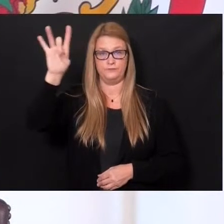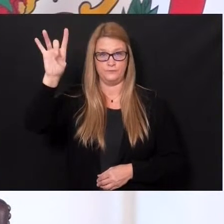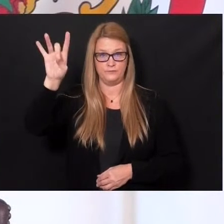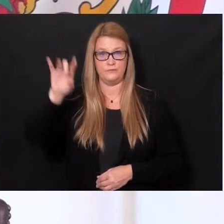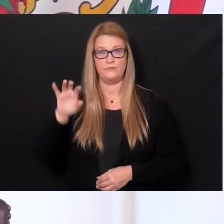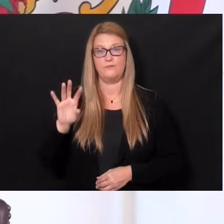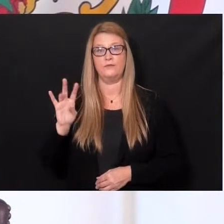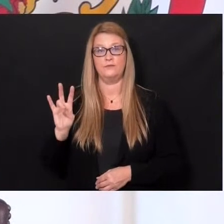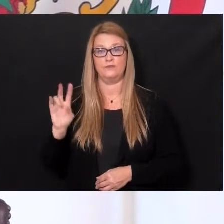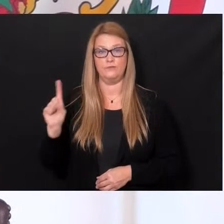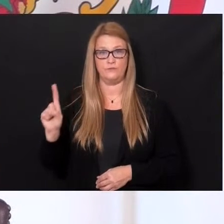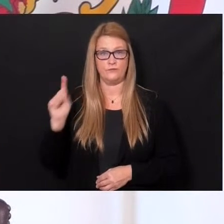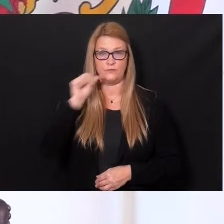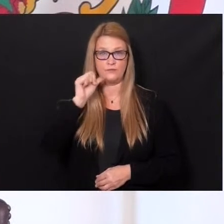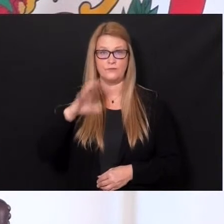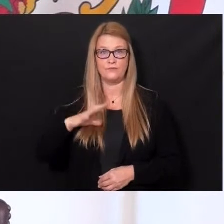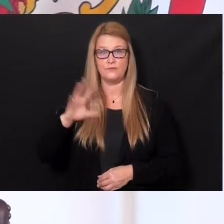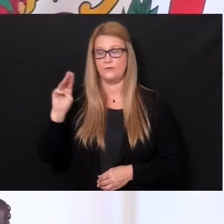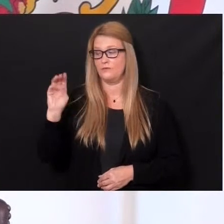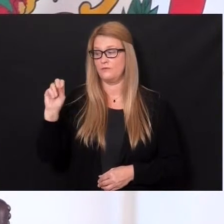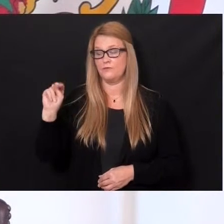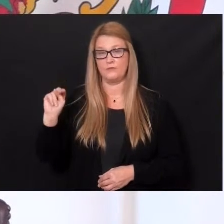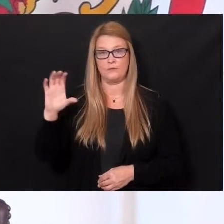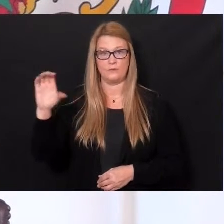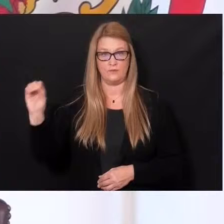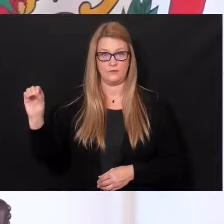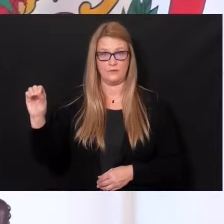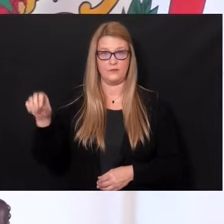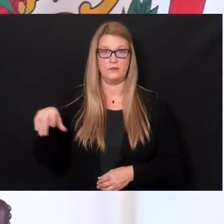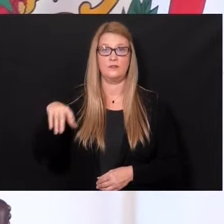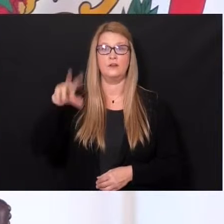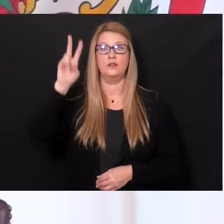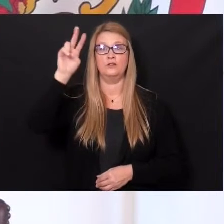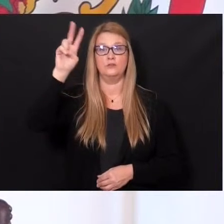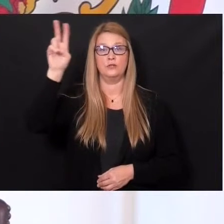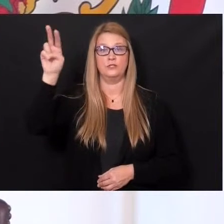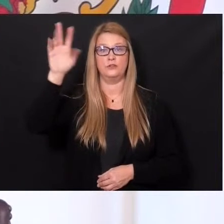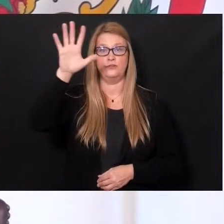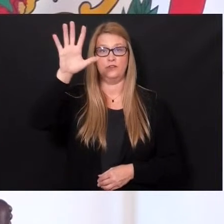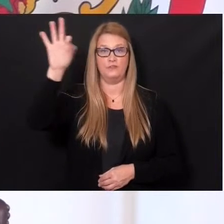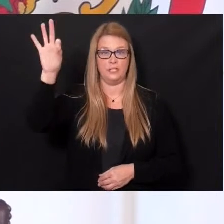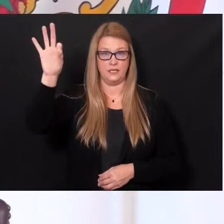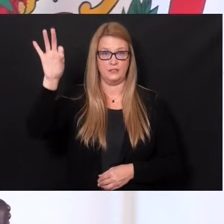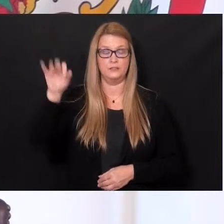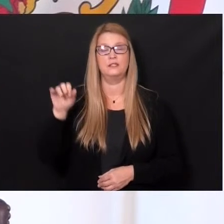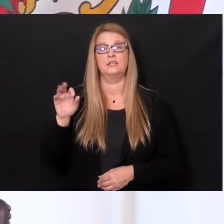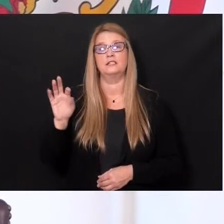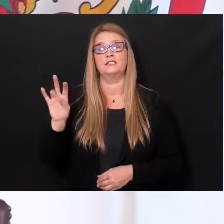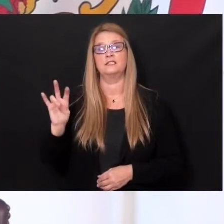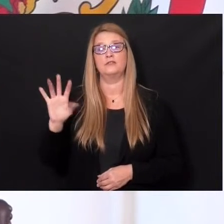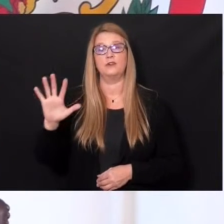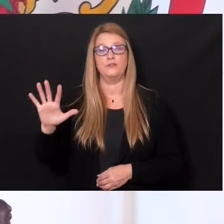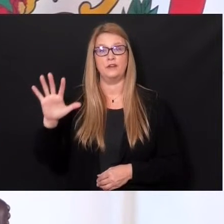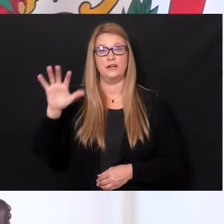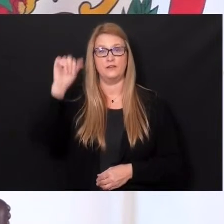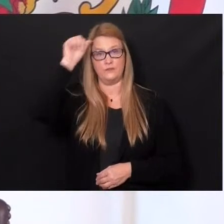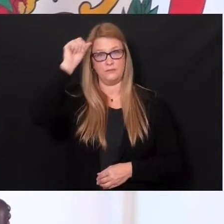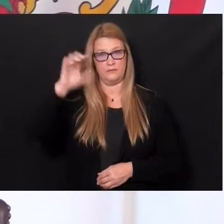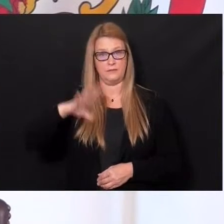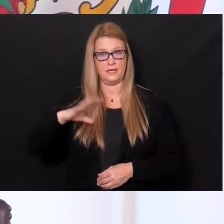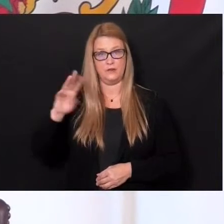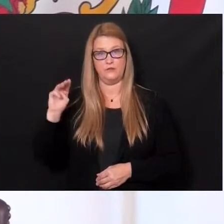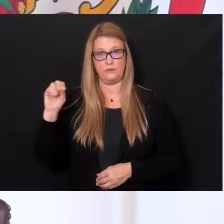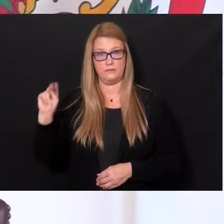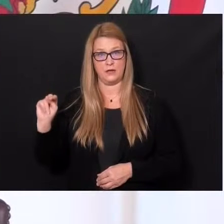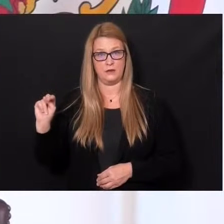is a 71-year-old female from Monongahelia County. Our 2,259th death is a 75-year-old male from